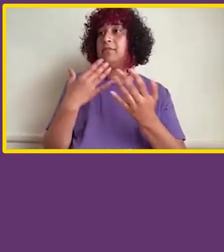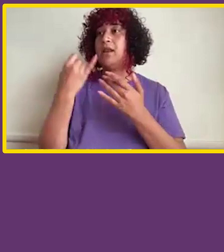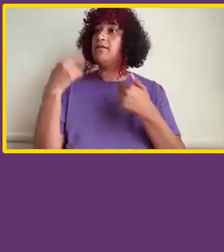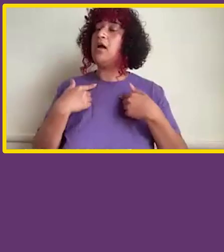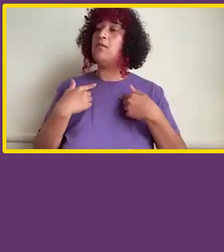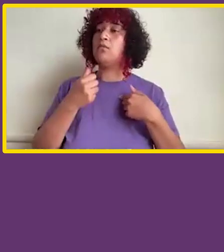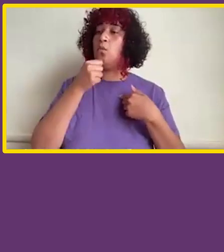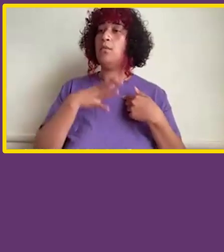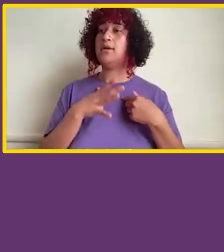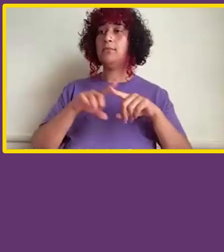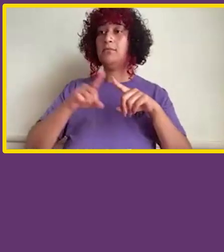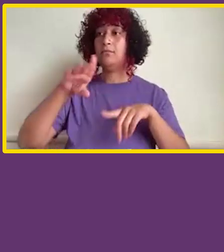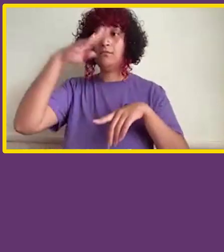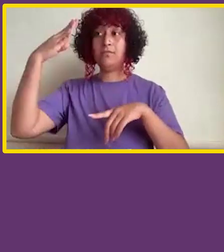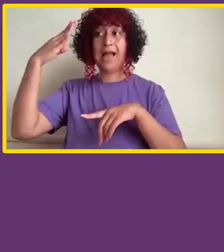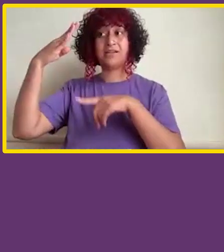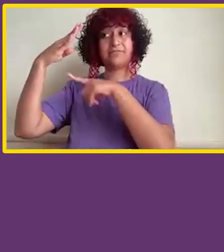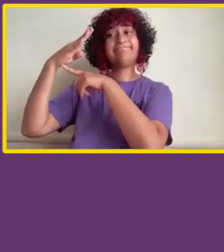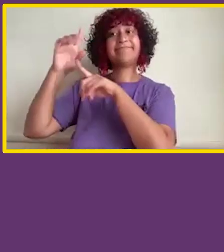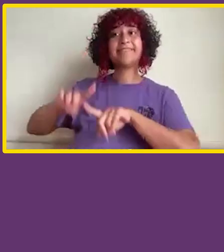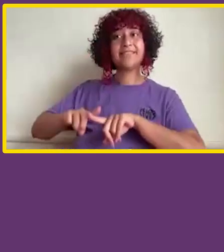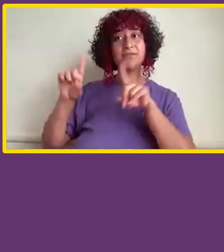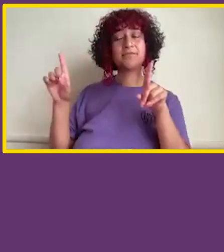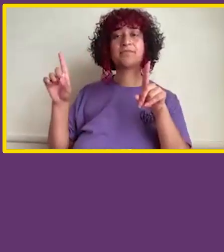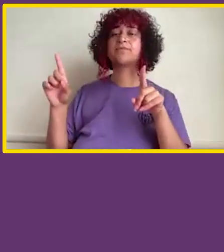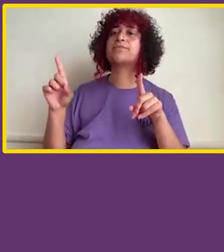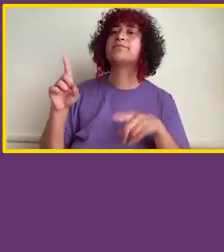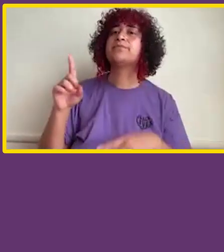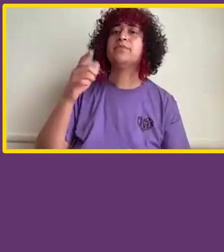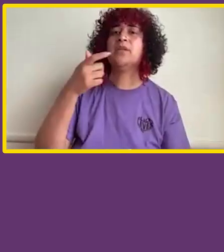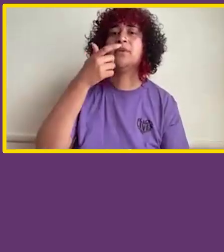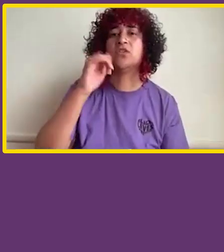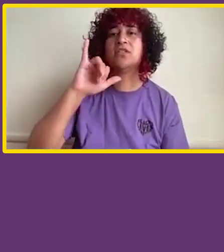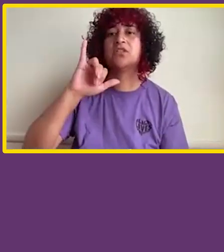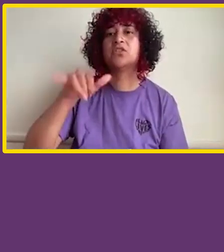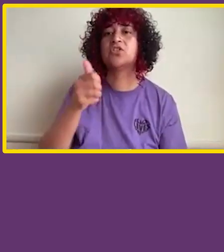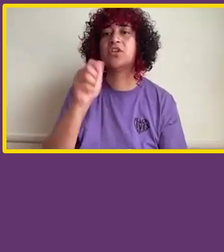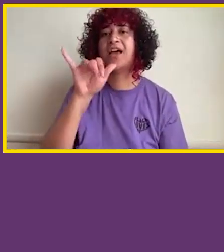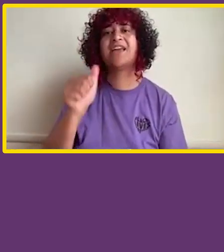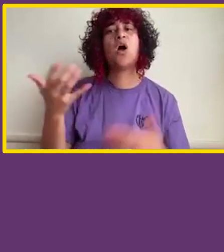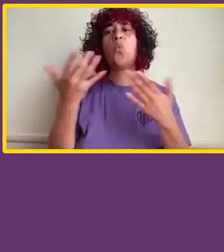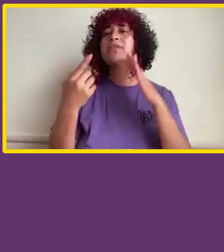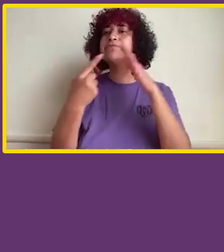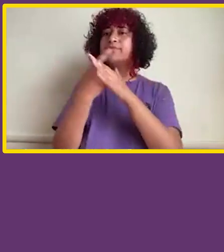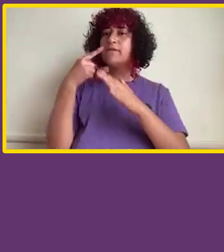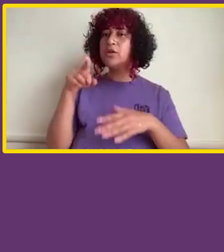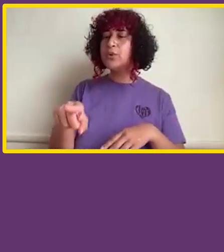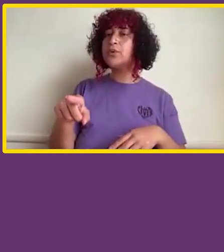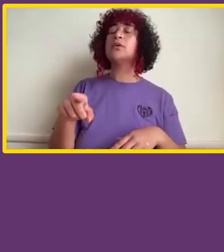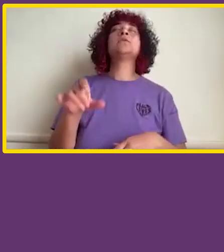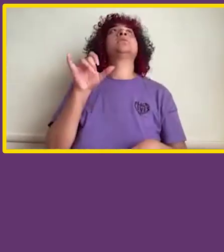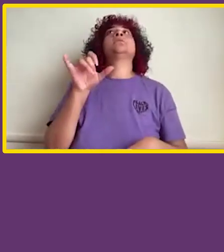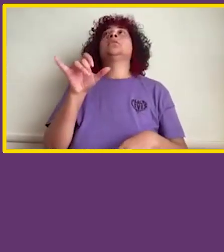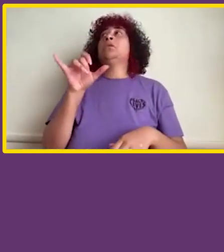you? Oh, so much. So let me see if I can try and unpack it in my